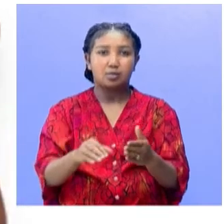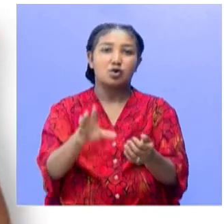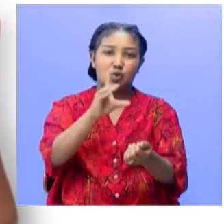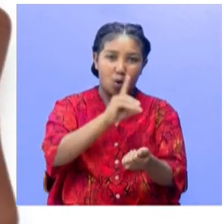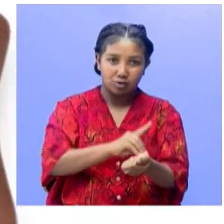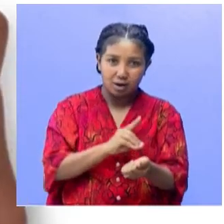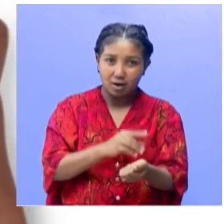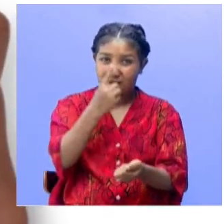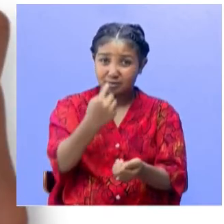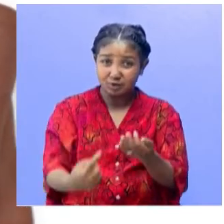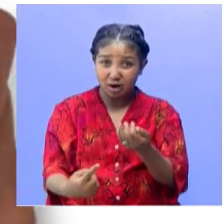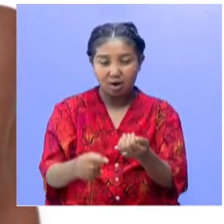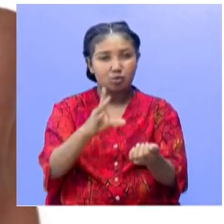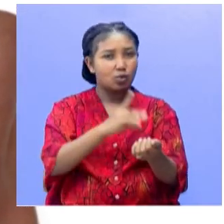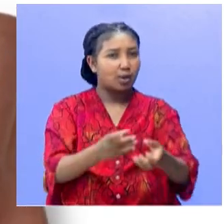Doctor.